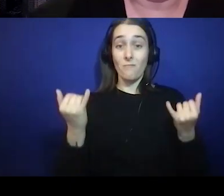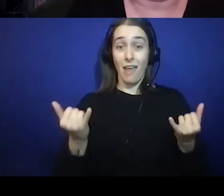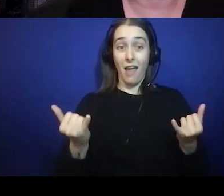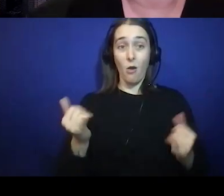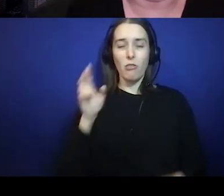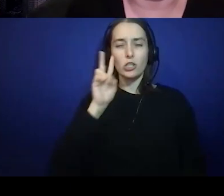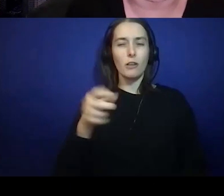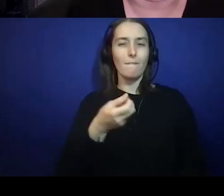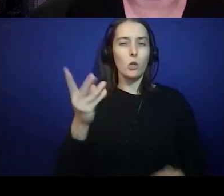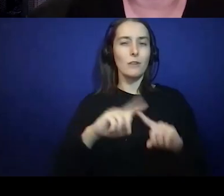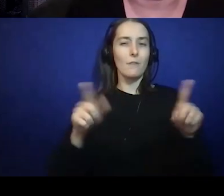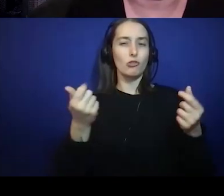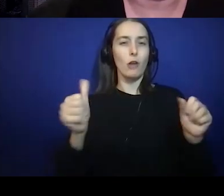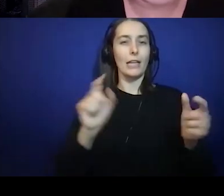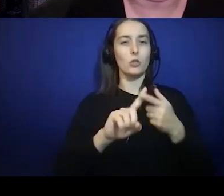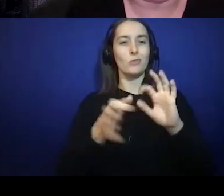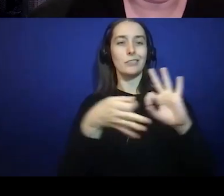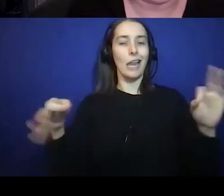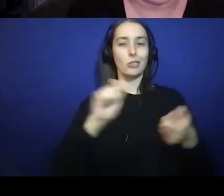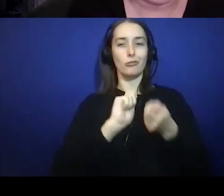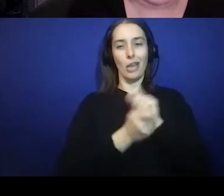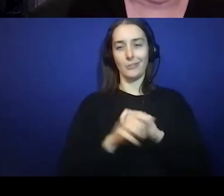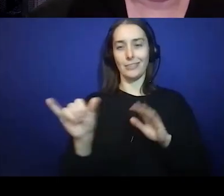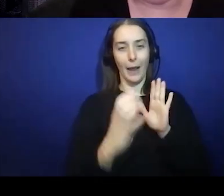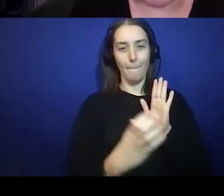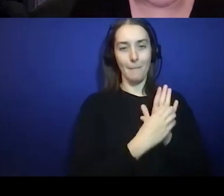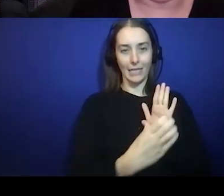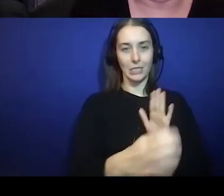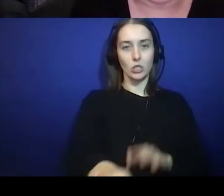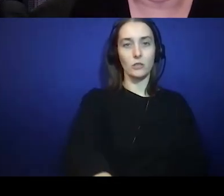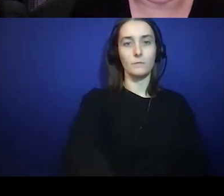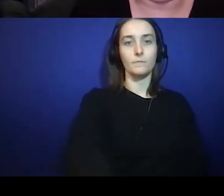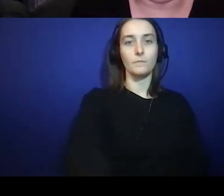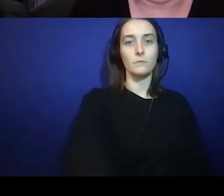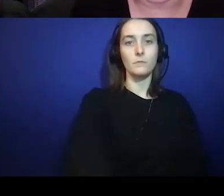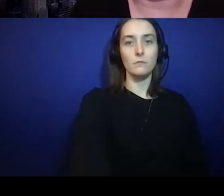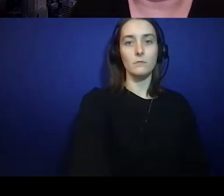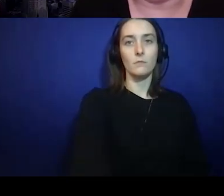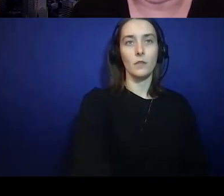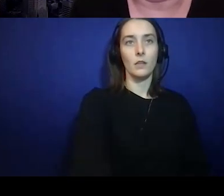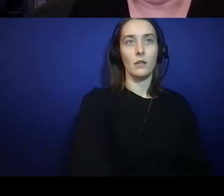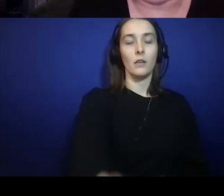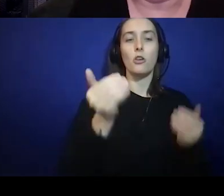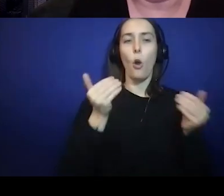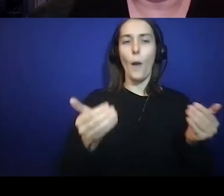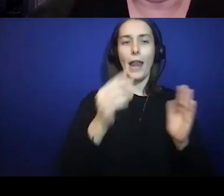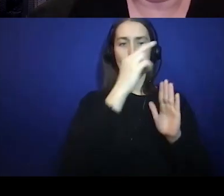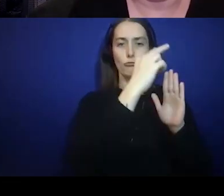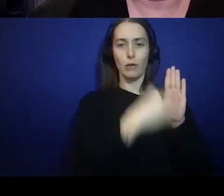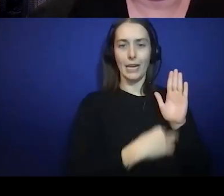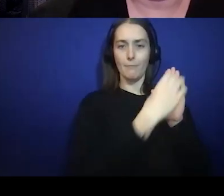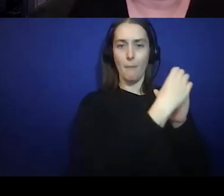few attempts to paraphrase this passage. I want you to all take a careful look at each attempt and tell me